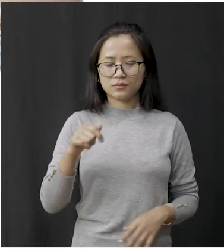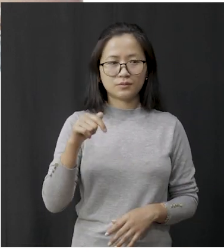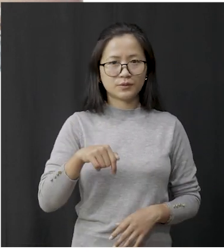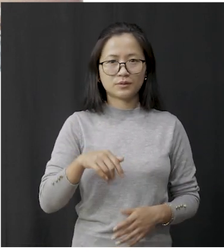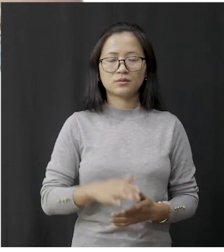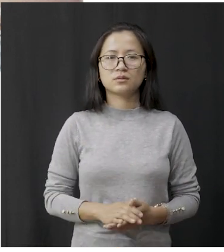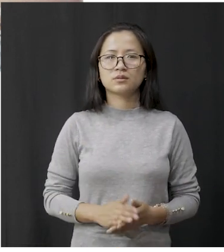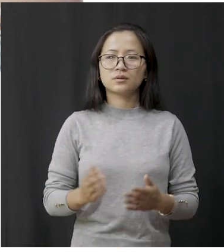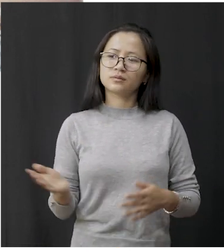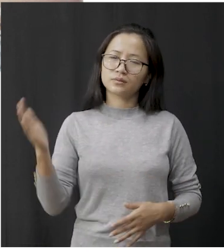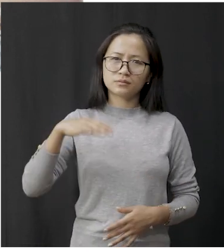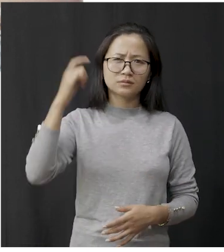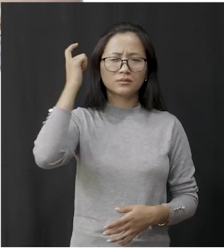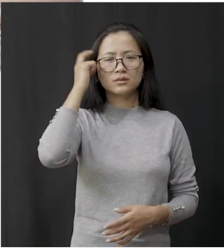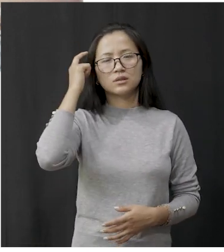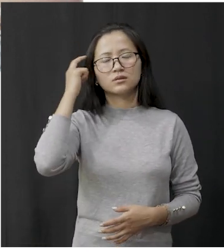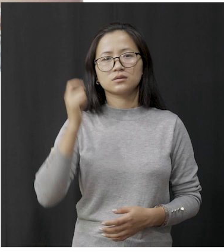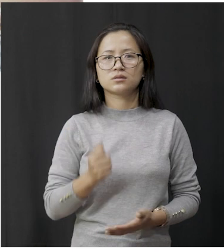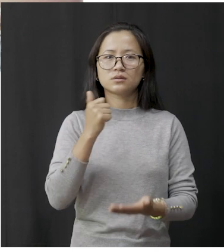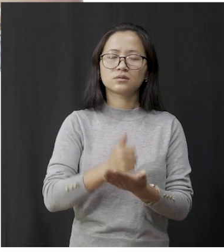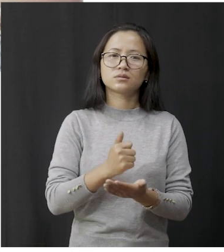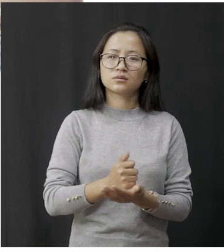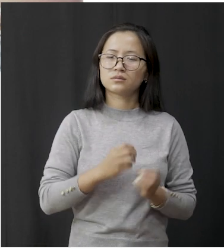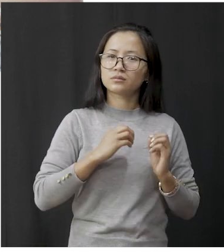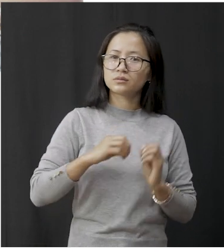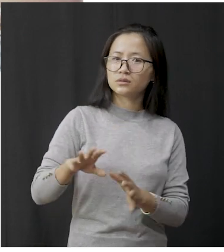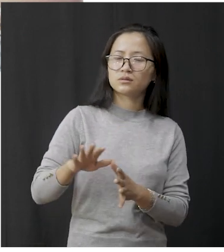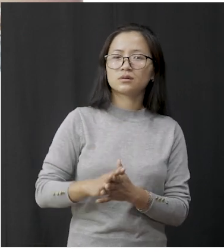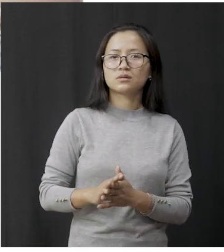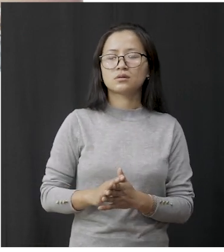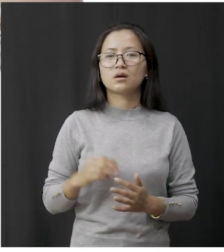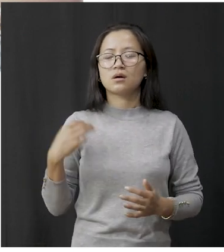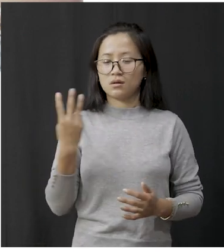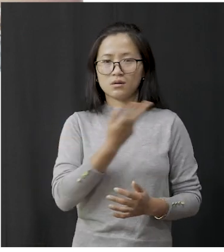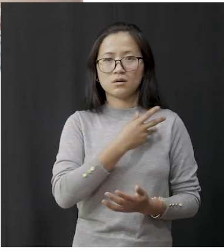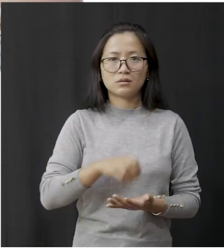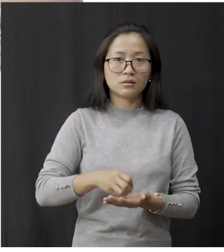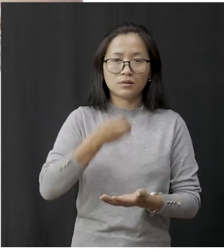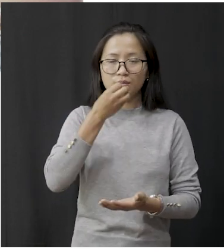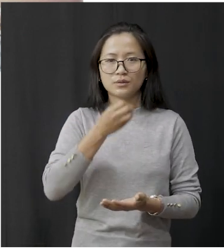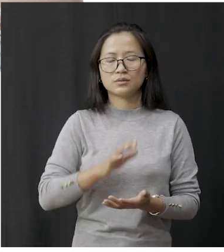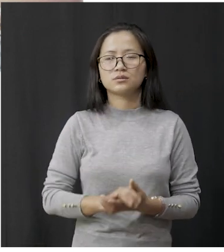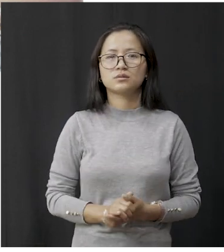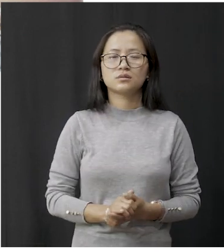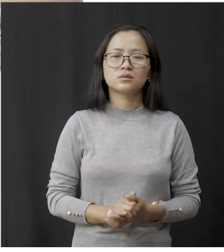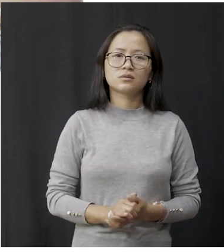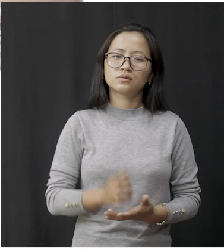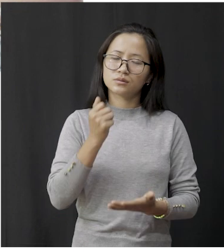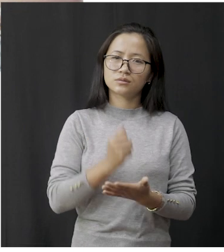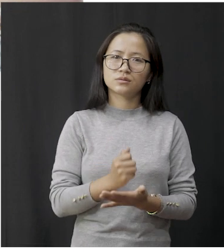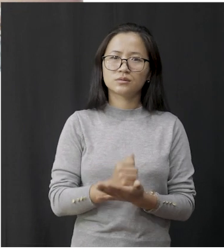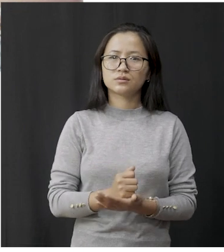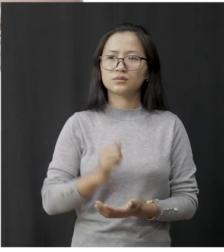here, let's recollect. We should never skip our meal. Okay? And we should